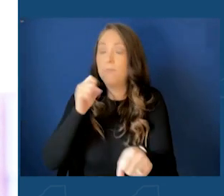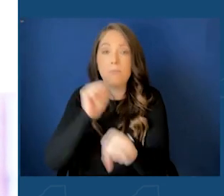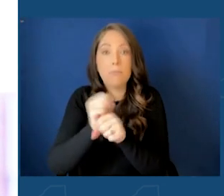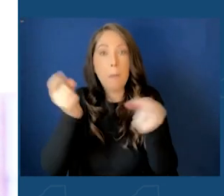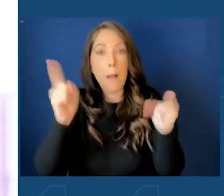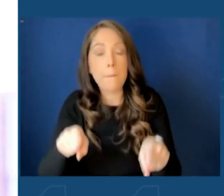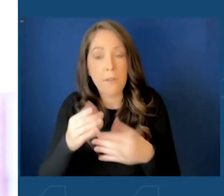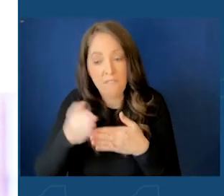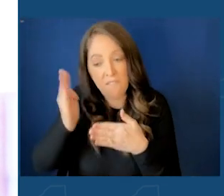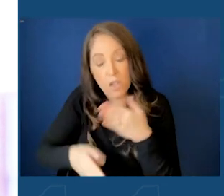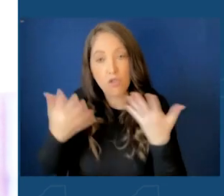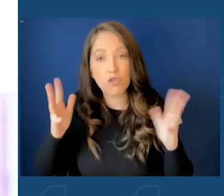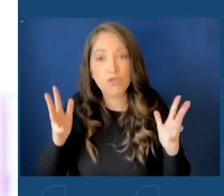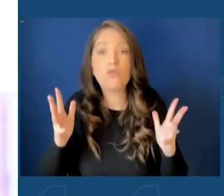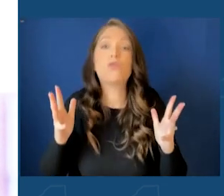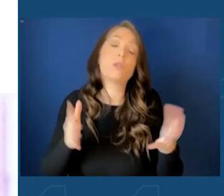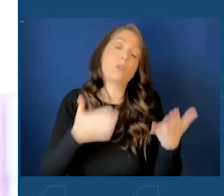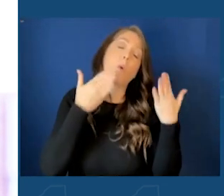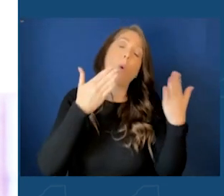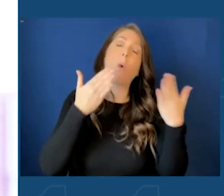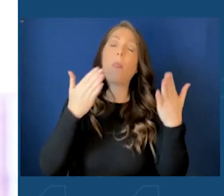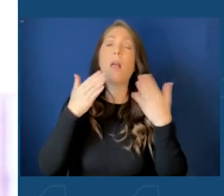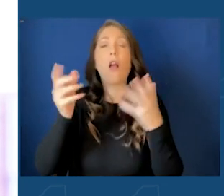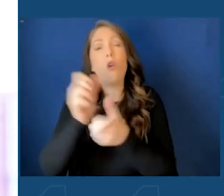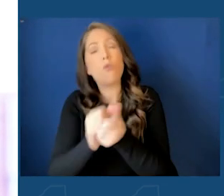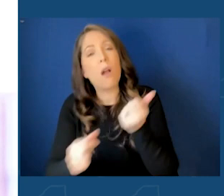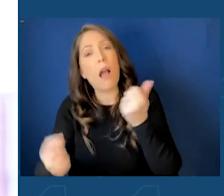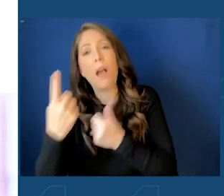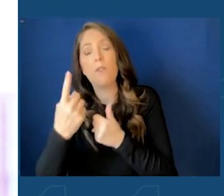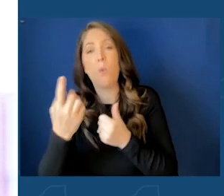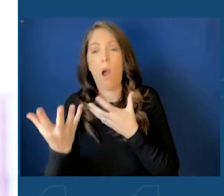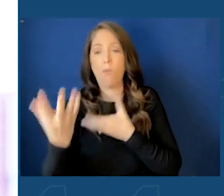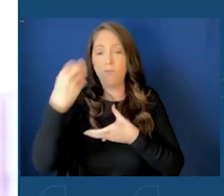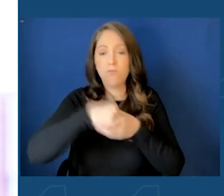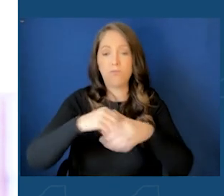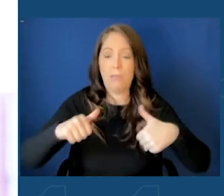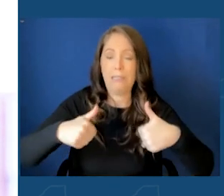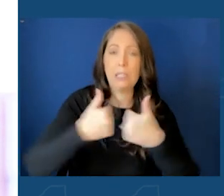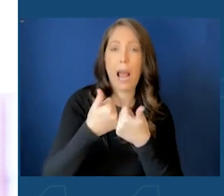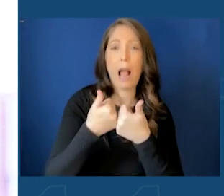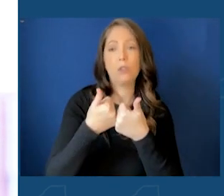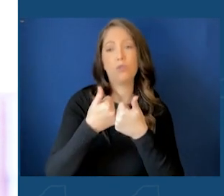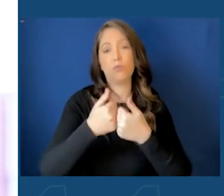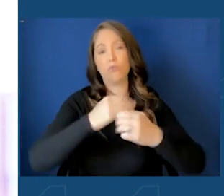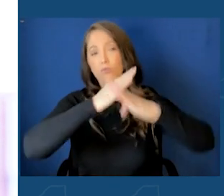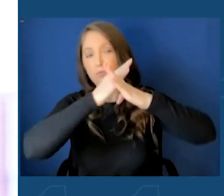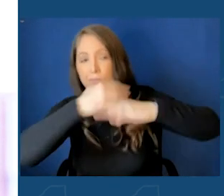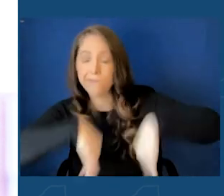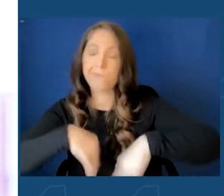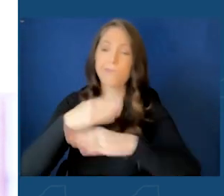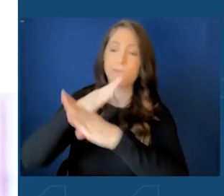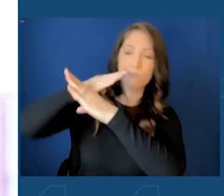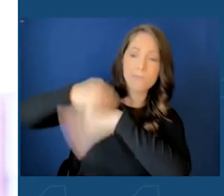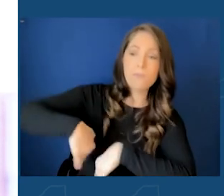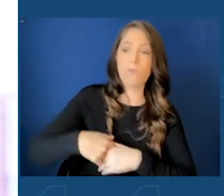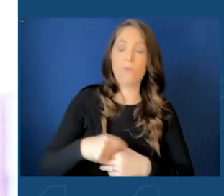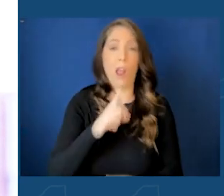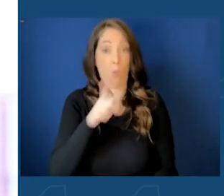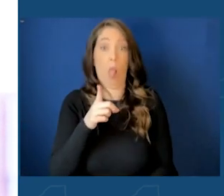thank everybody who was part of this challenge, overcame the hurdles, and really having the guts to